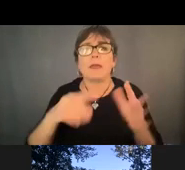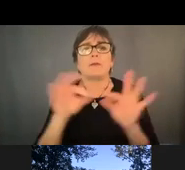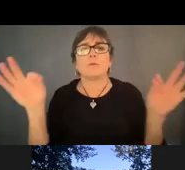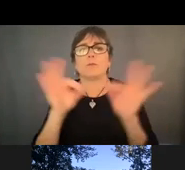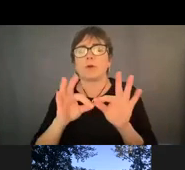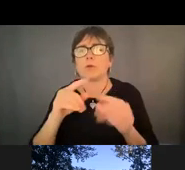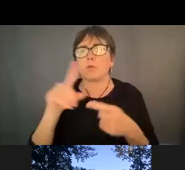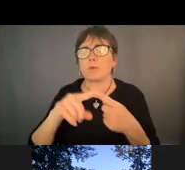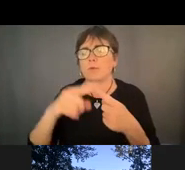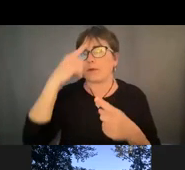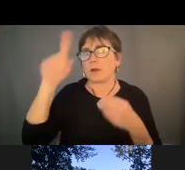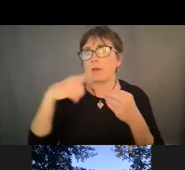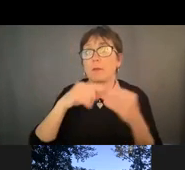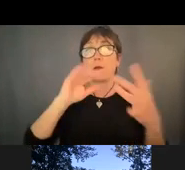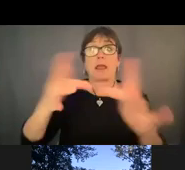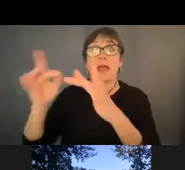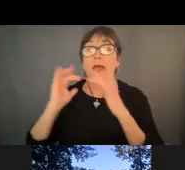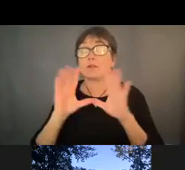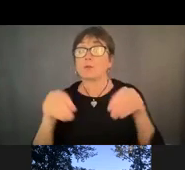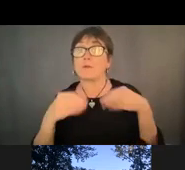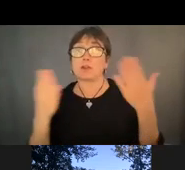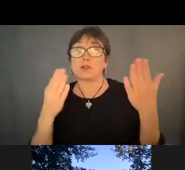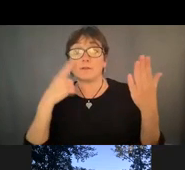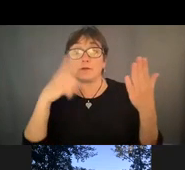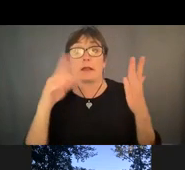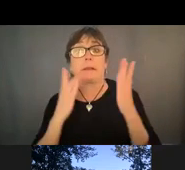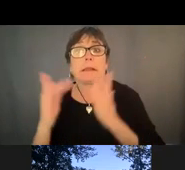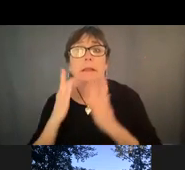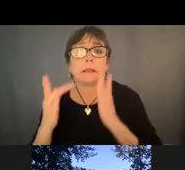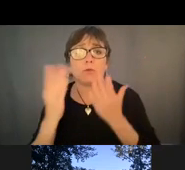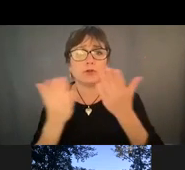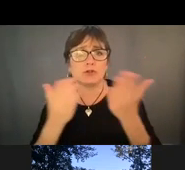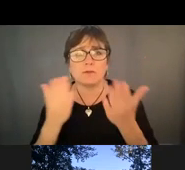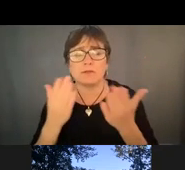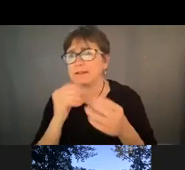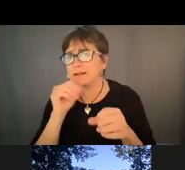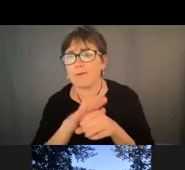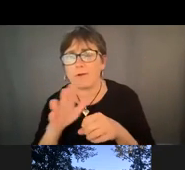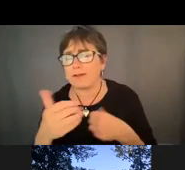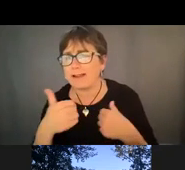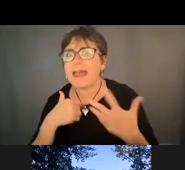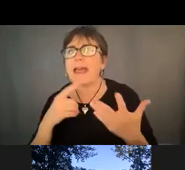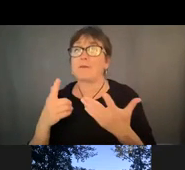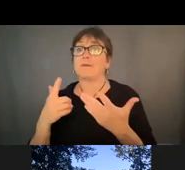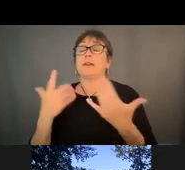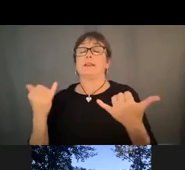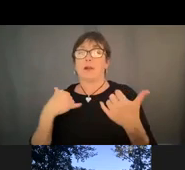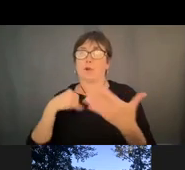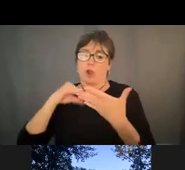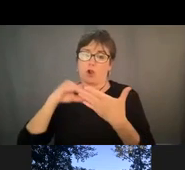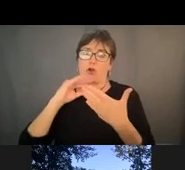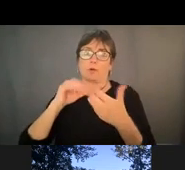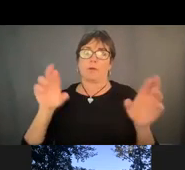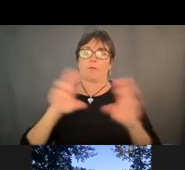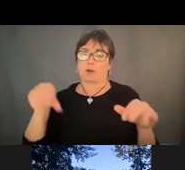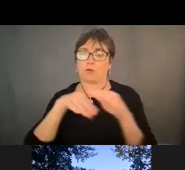the unserved and underserved communities, that we understand our biases when we're walking into and trying to serve these communities. And then lastly, we're